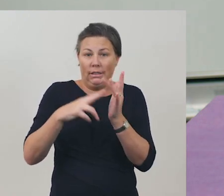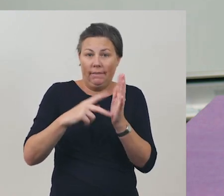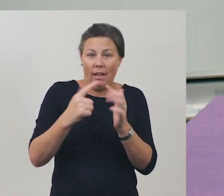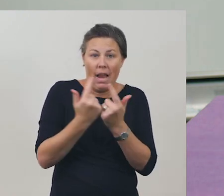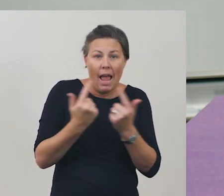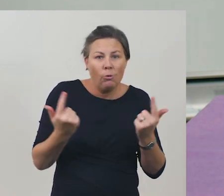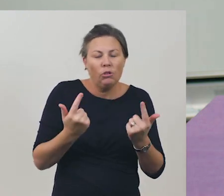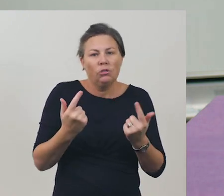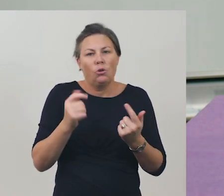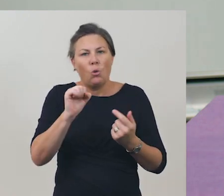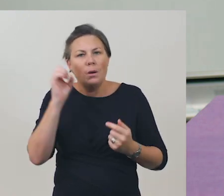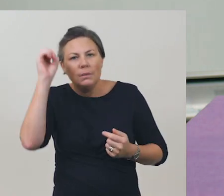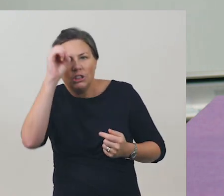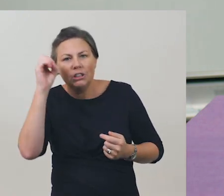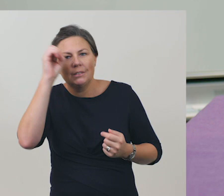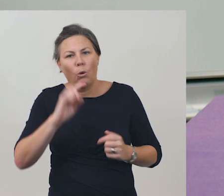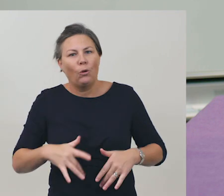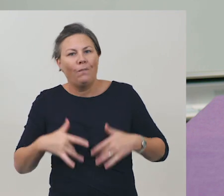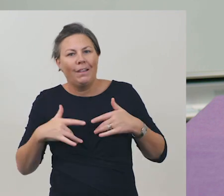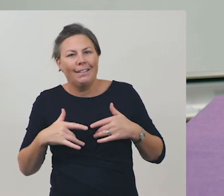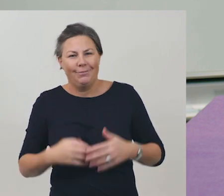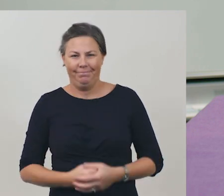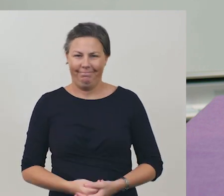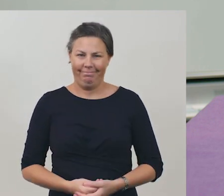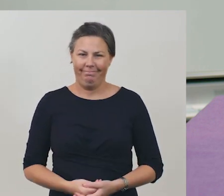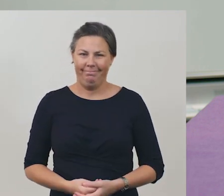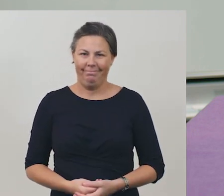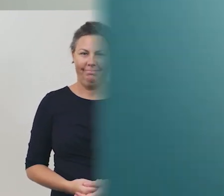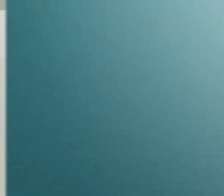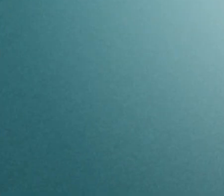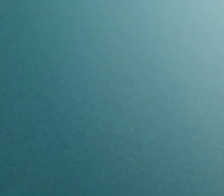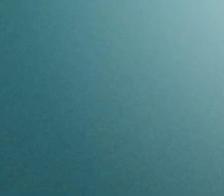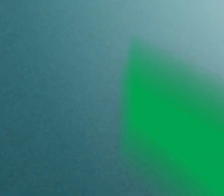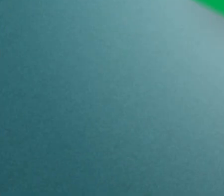places, things and events. See you next time. Bye.